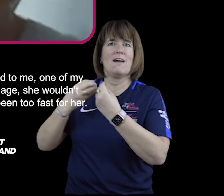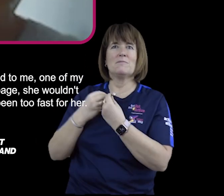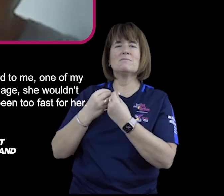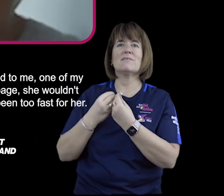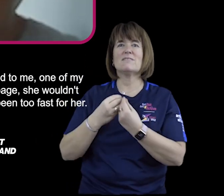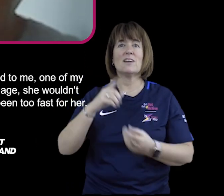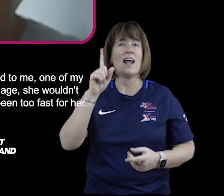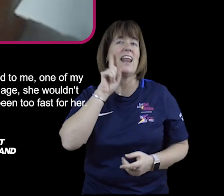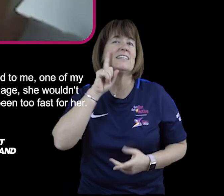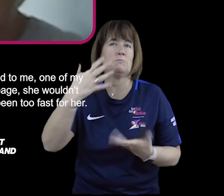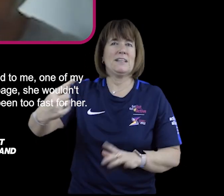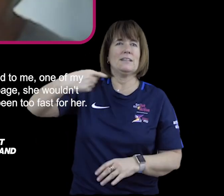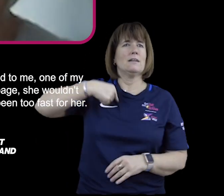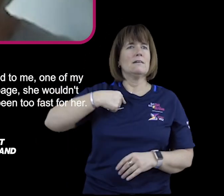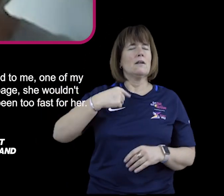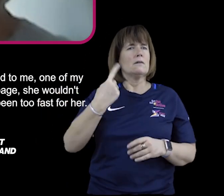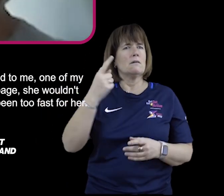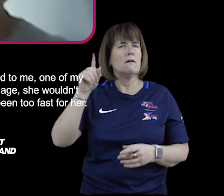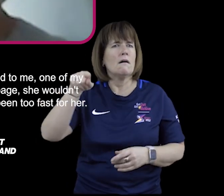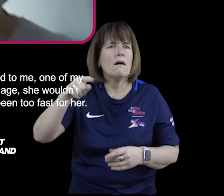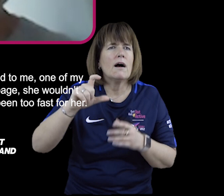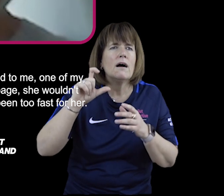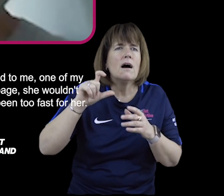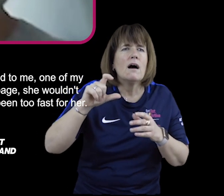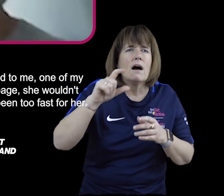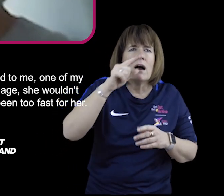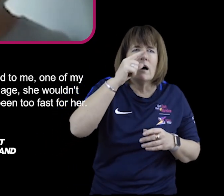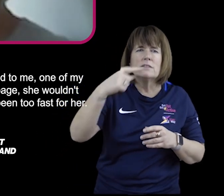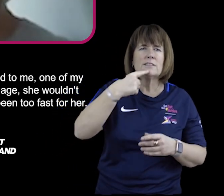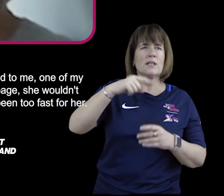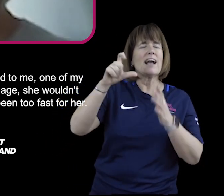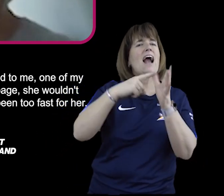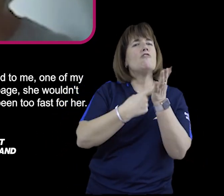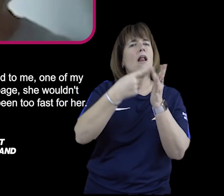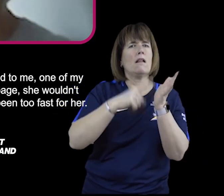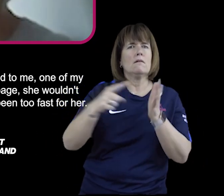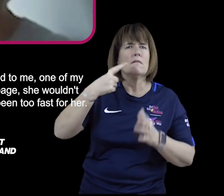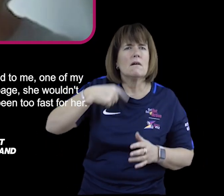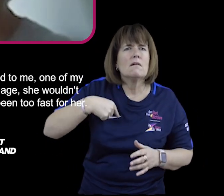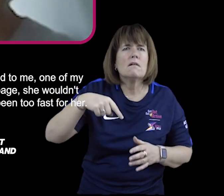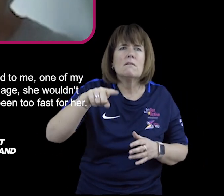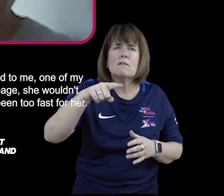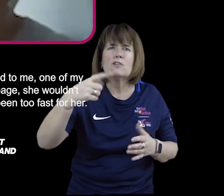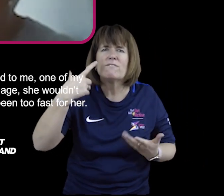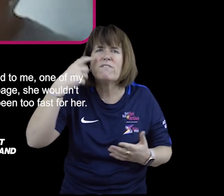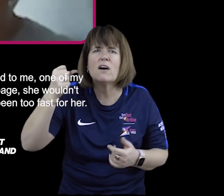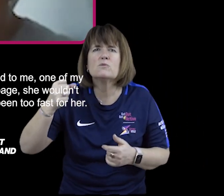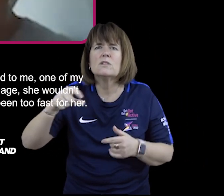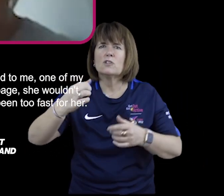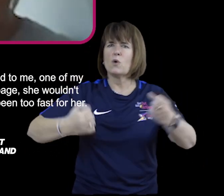them. It just helps them. It's like a lady said to me, one of my ladies, Carol, she said to me, if she hadn't have found